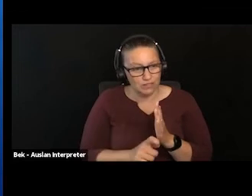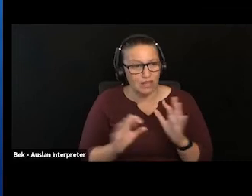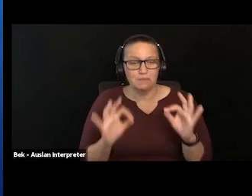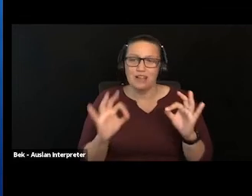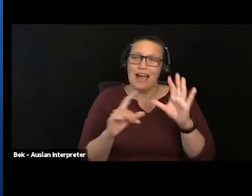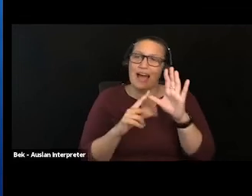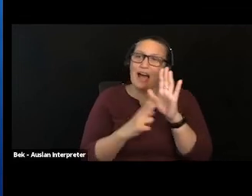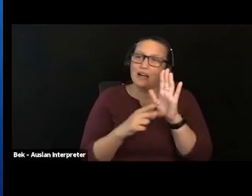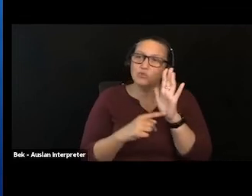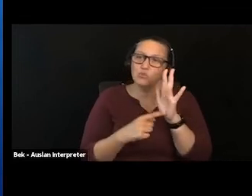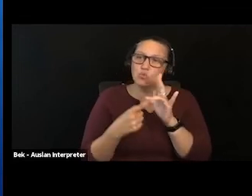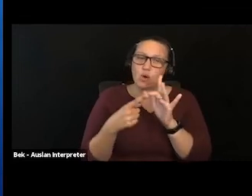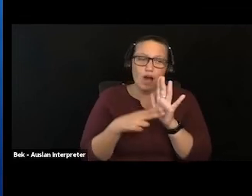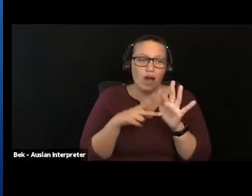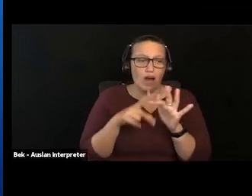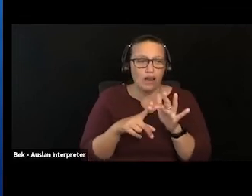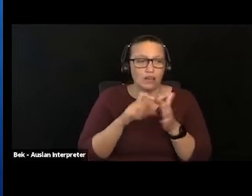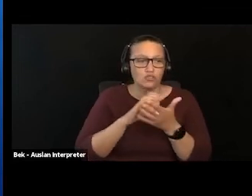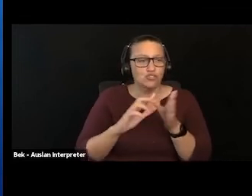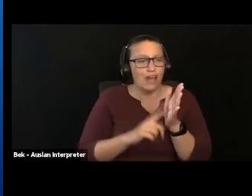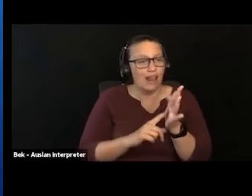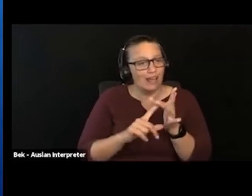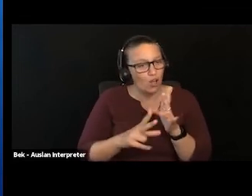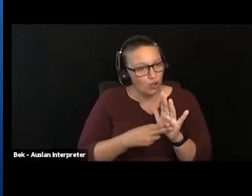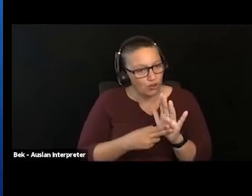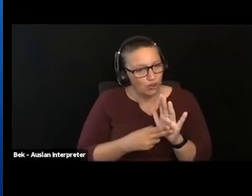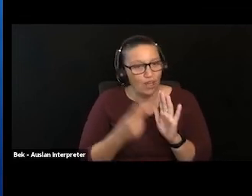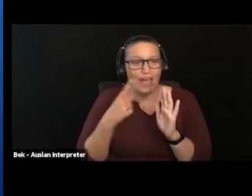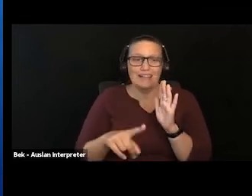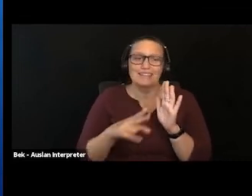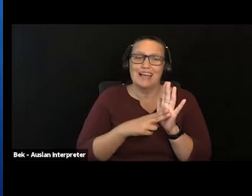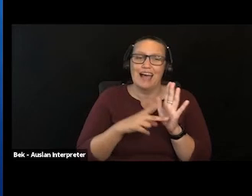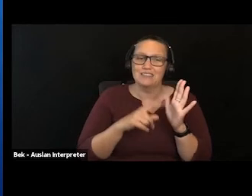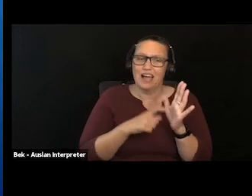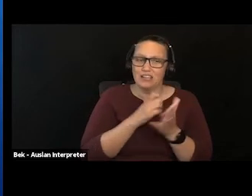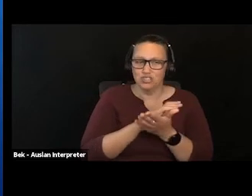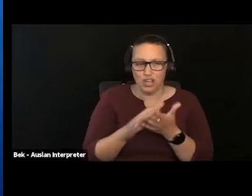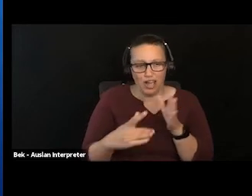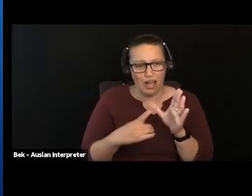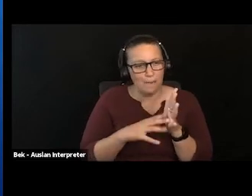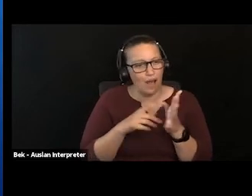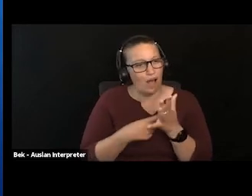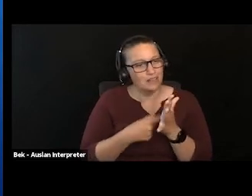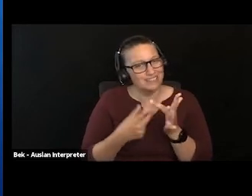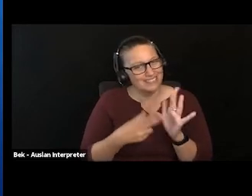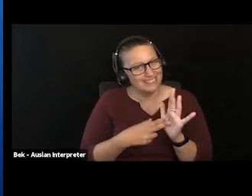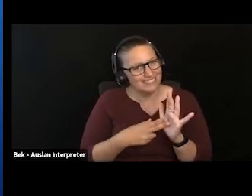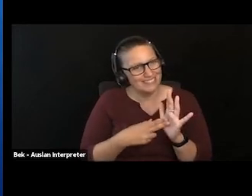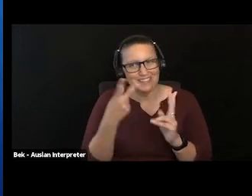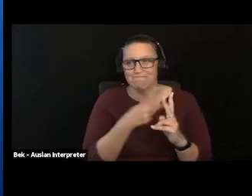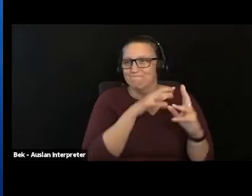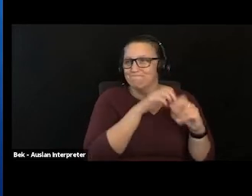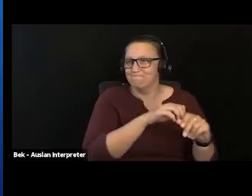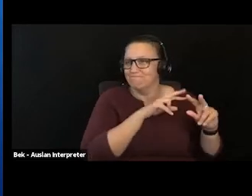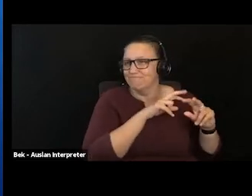analysis that I'm presenting today, as well as Natasha Martin. I'd like to acknowledge the team at NDARC that did many